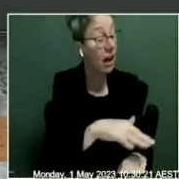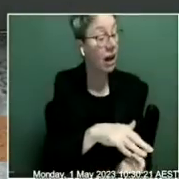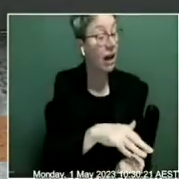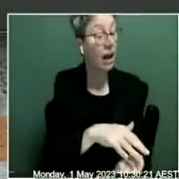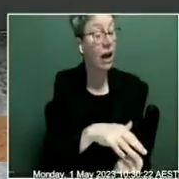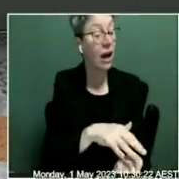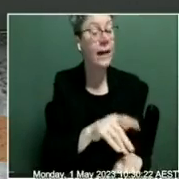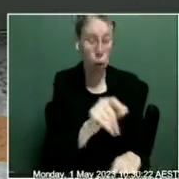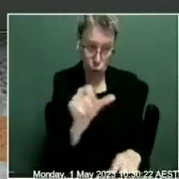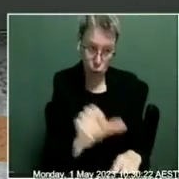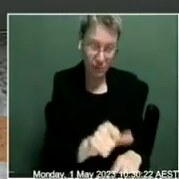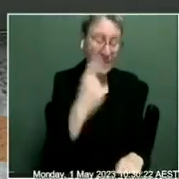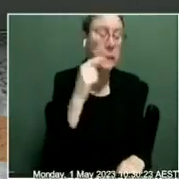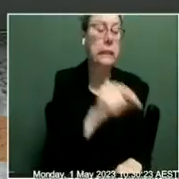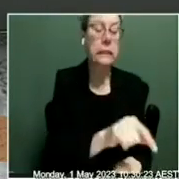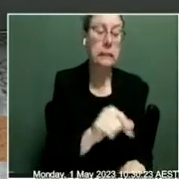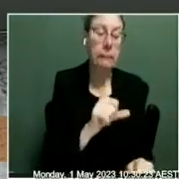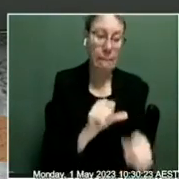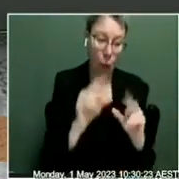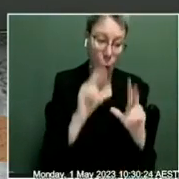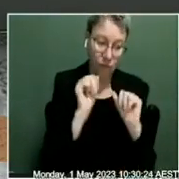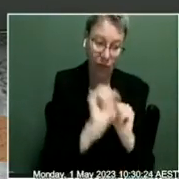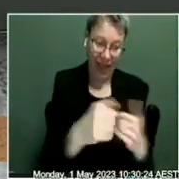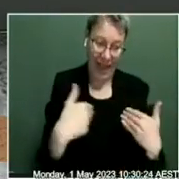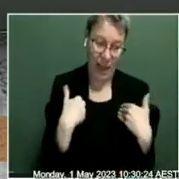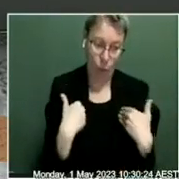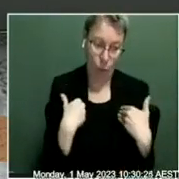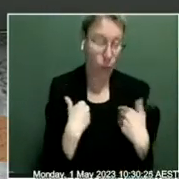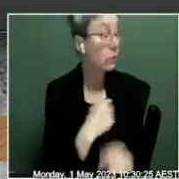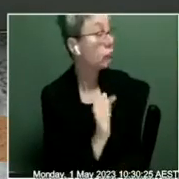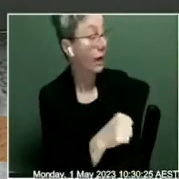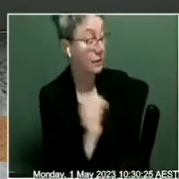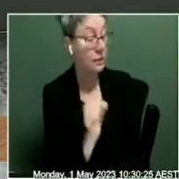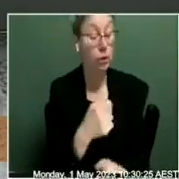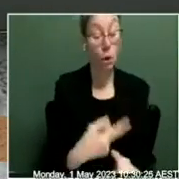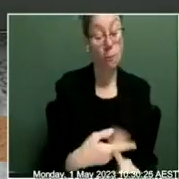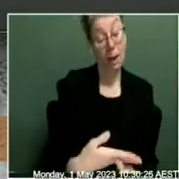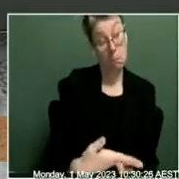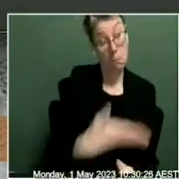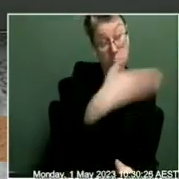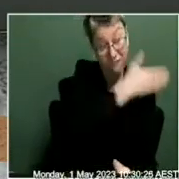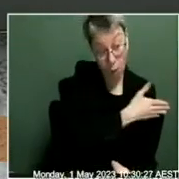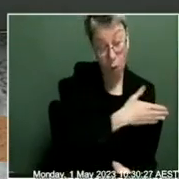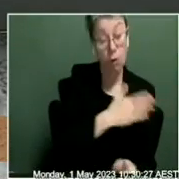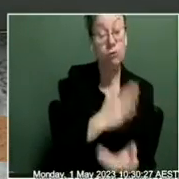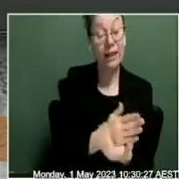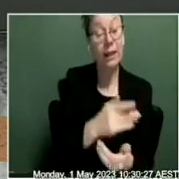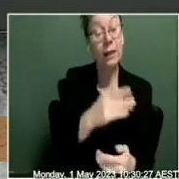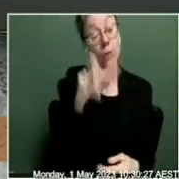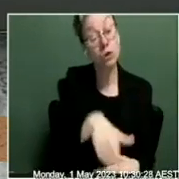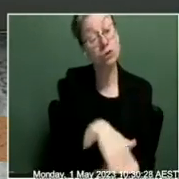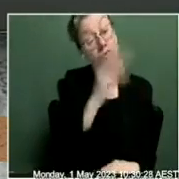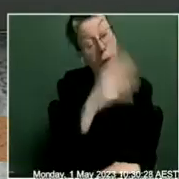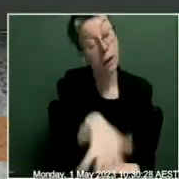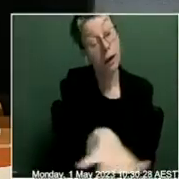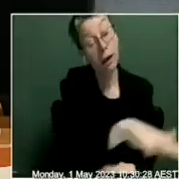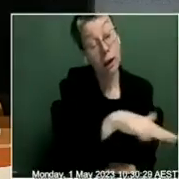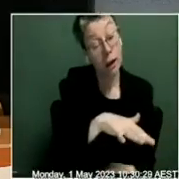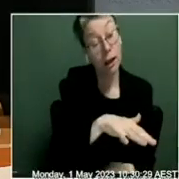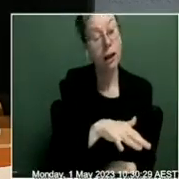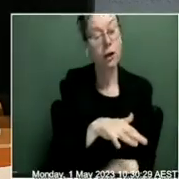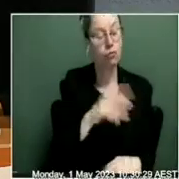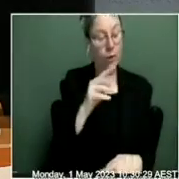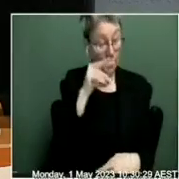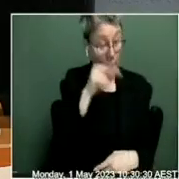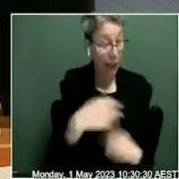to date the state has criminalised and imprisoned First Nations peoples. Yes. The Department of Health